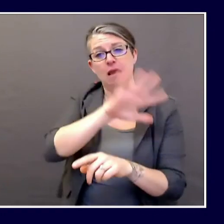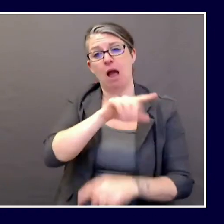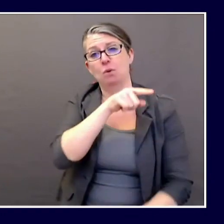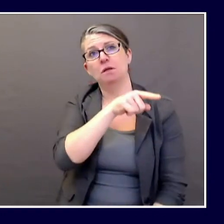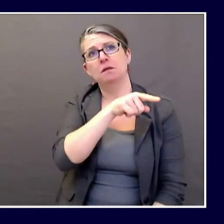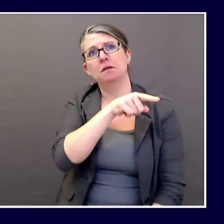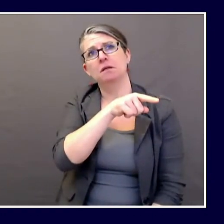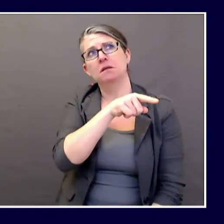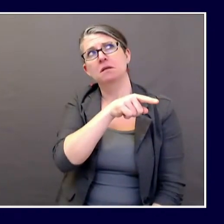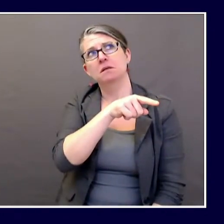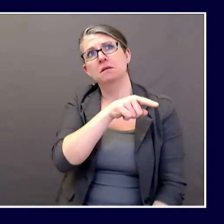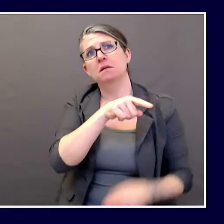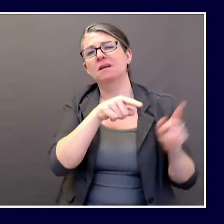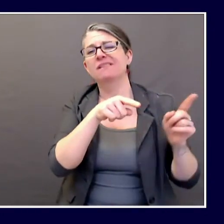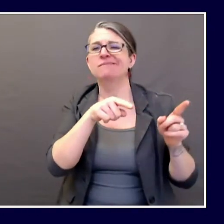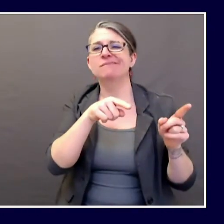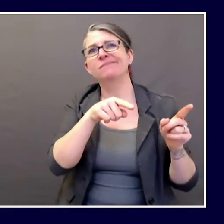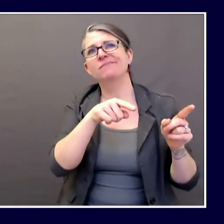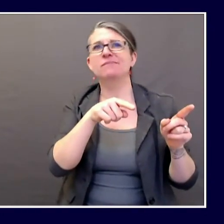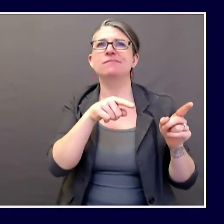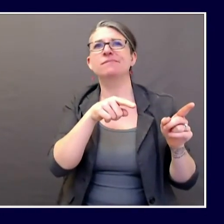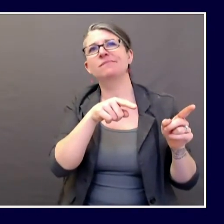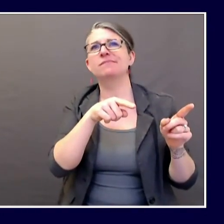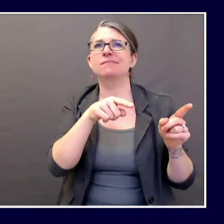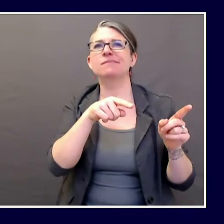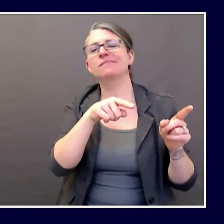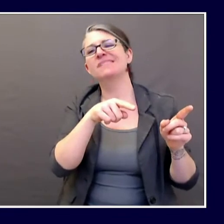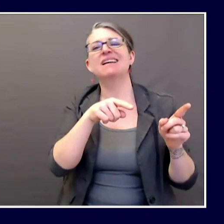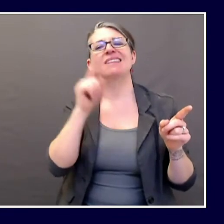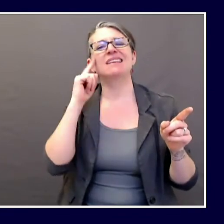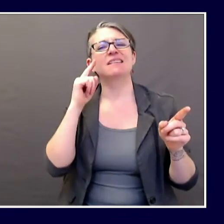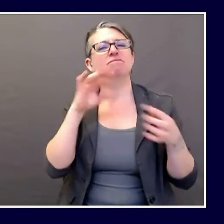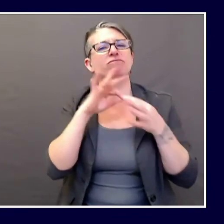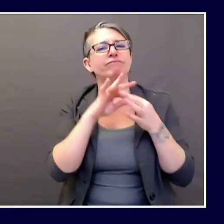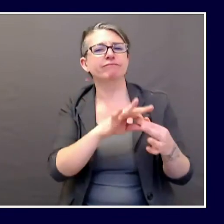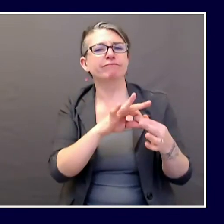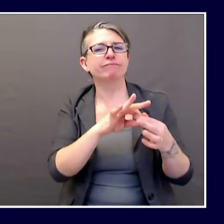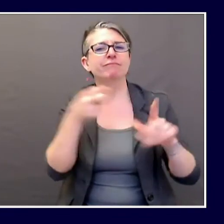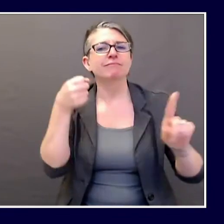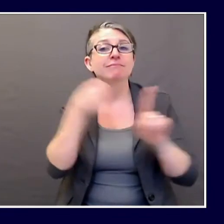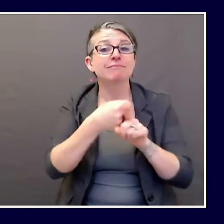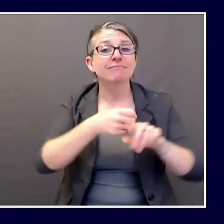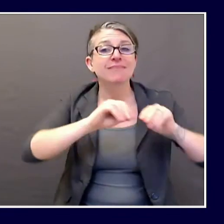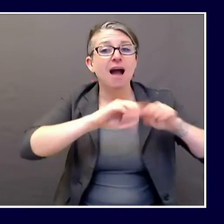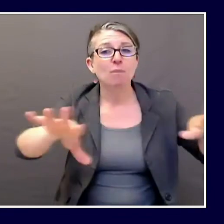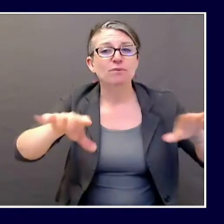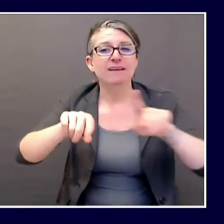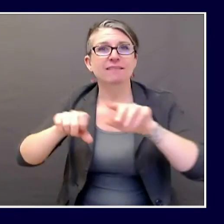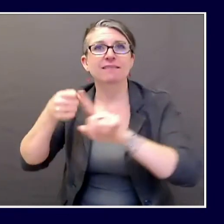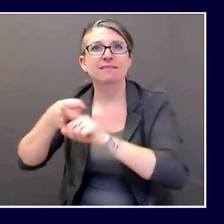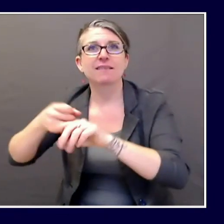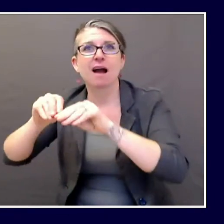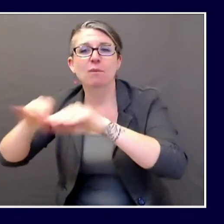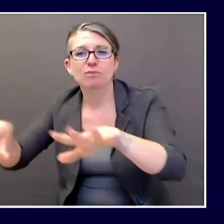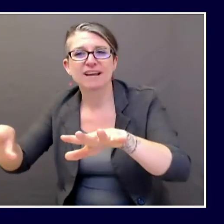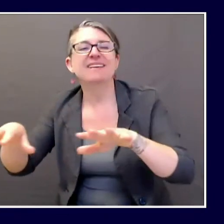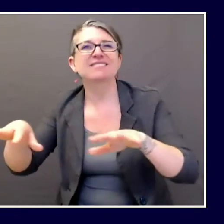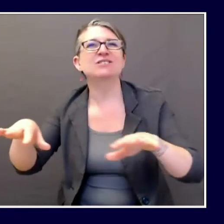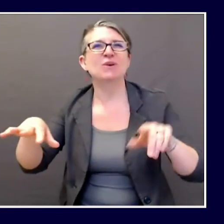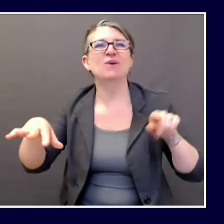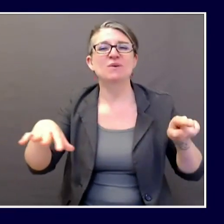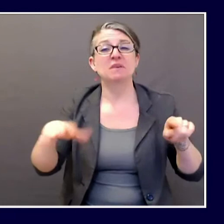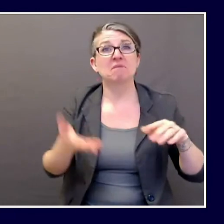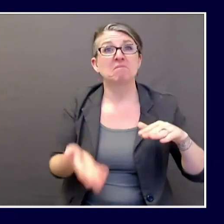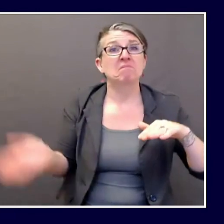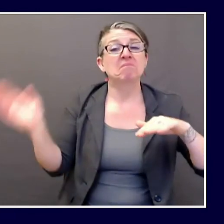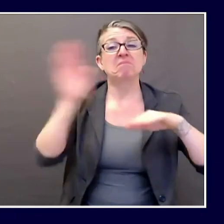been that over 100% increase just as compared to last month as we are seeing in Piscataquis. So it is